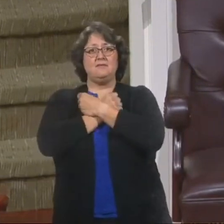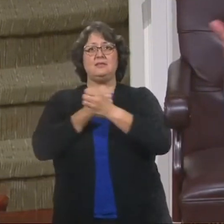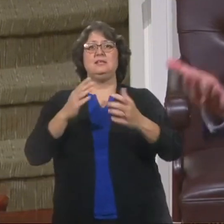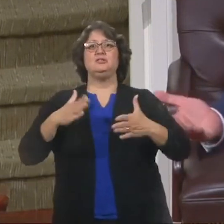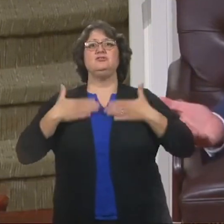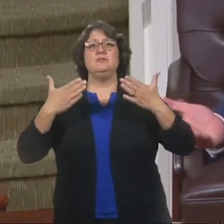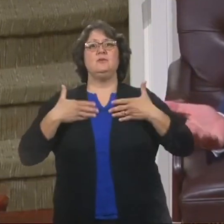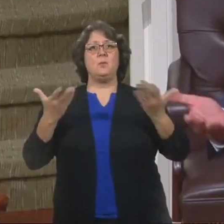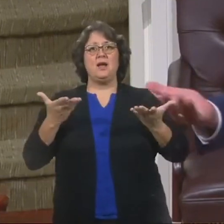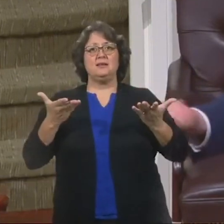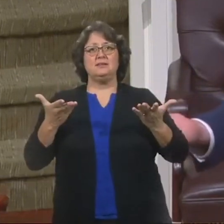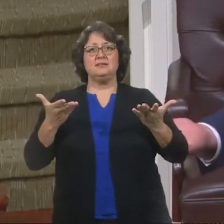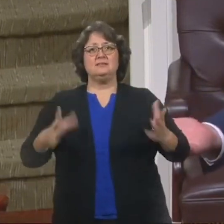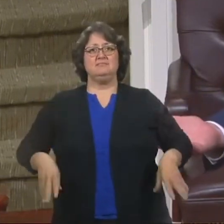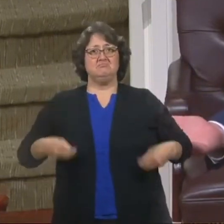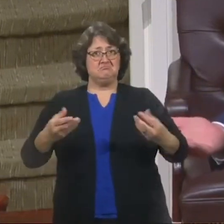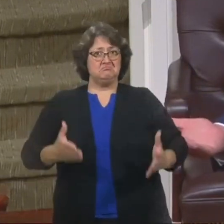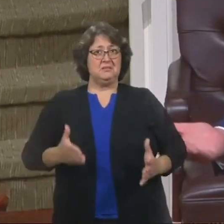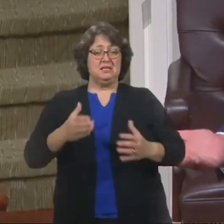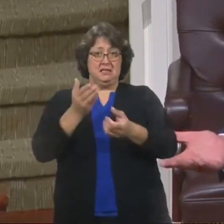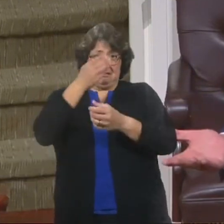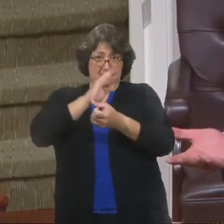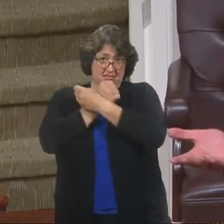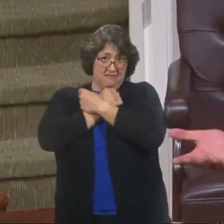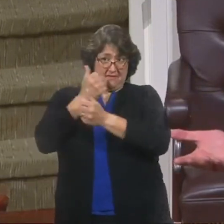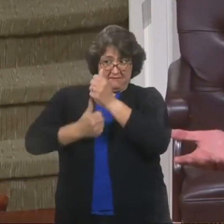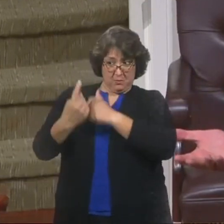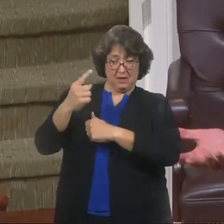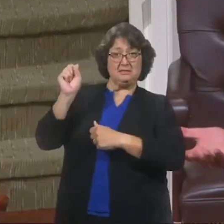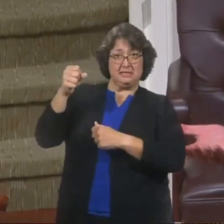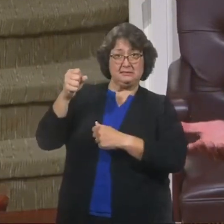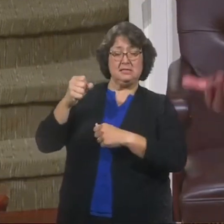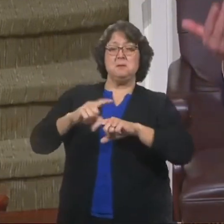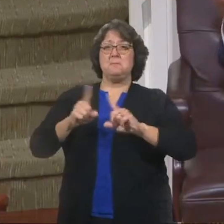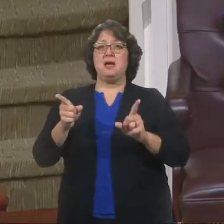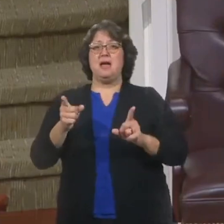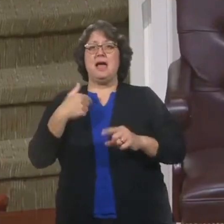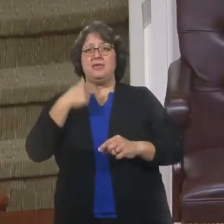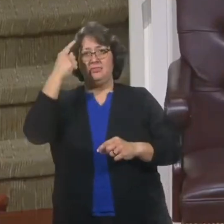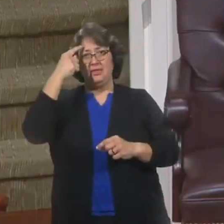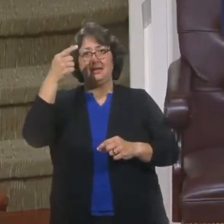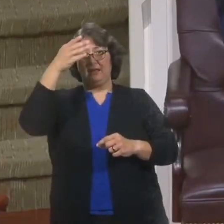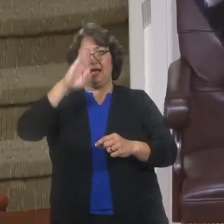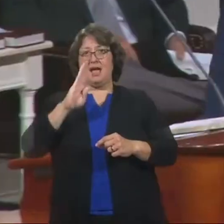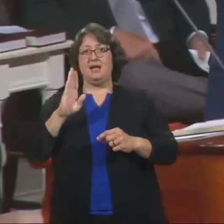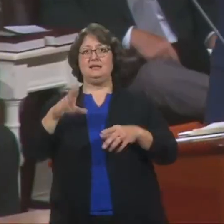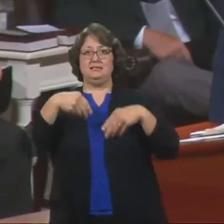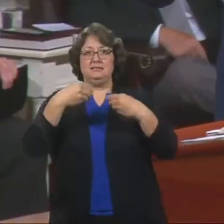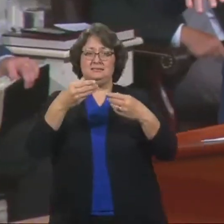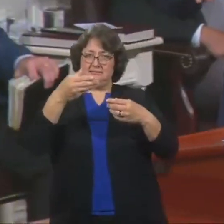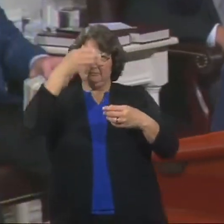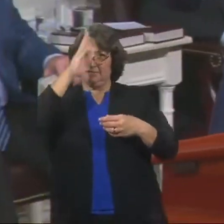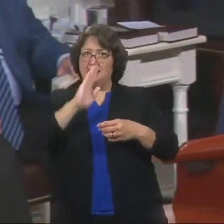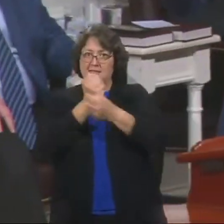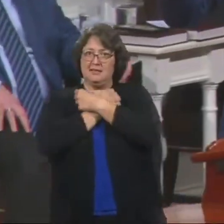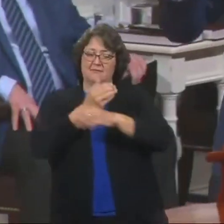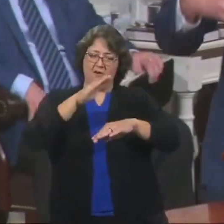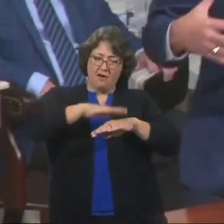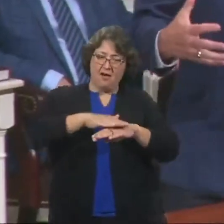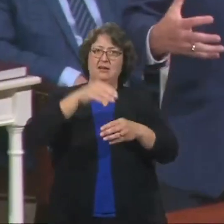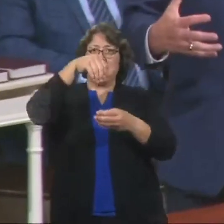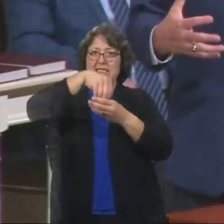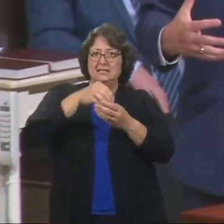what? Well, does he love everyone? Yes. But I think he puts his love on and in and through in a